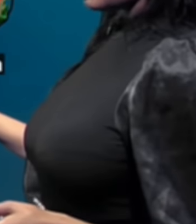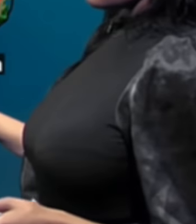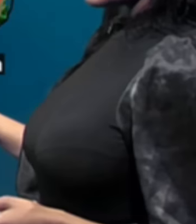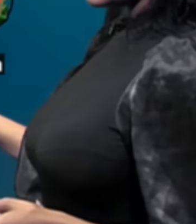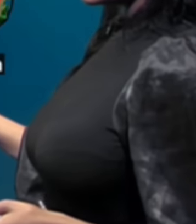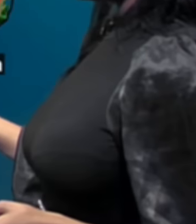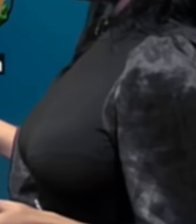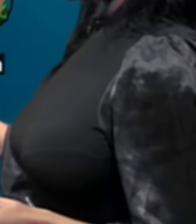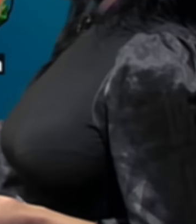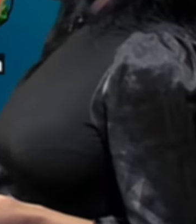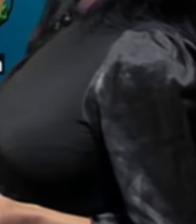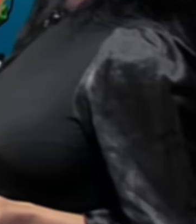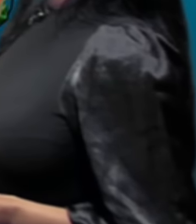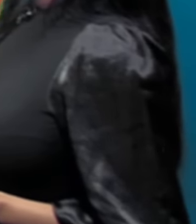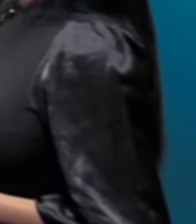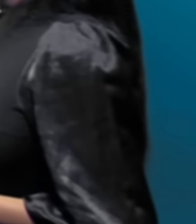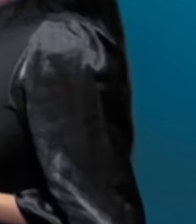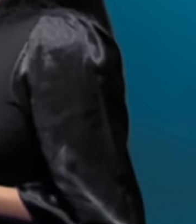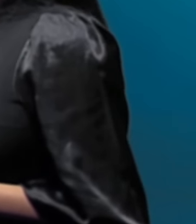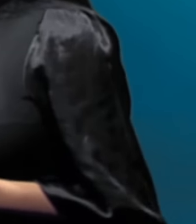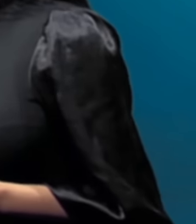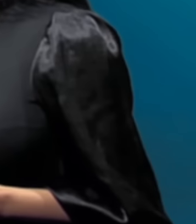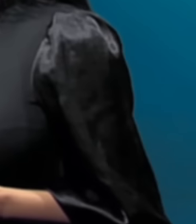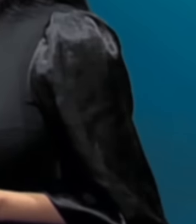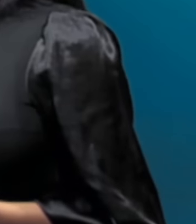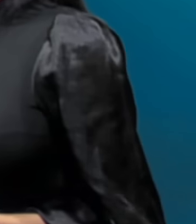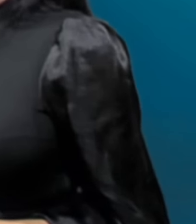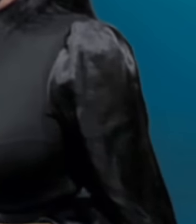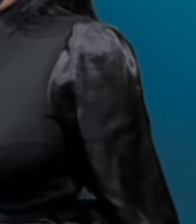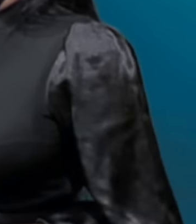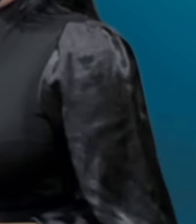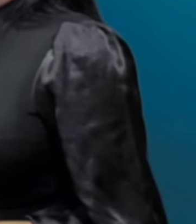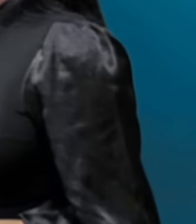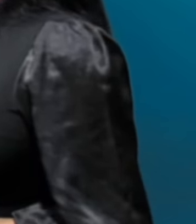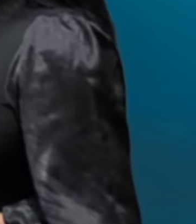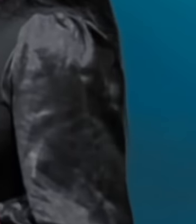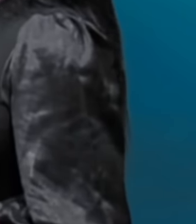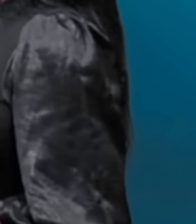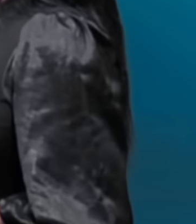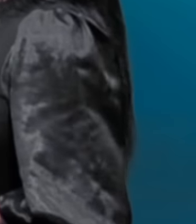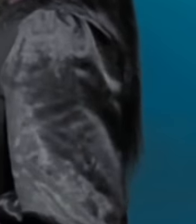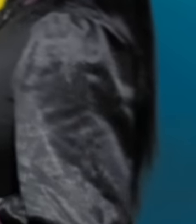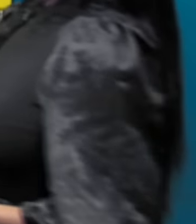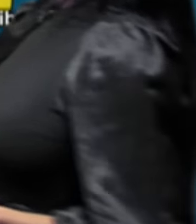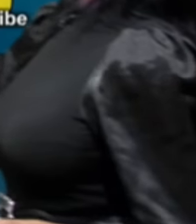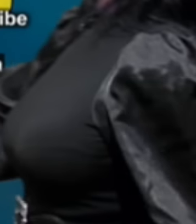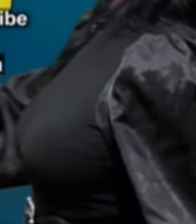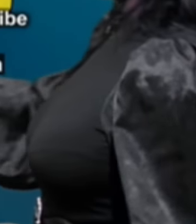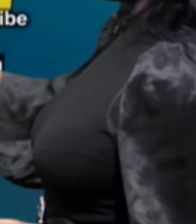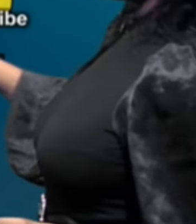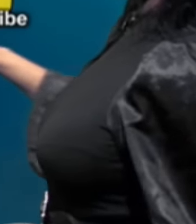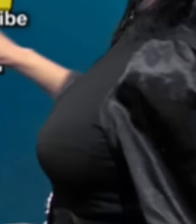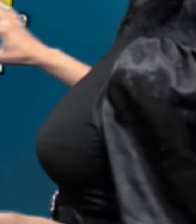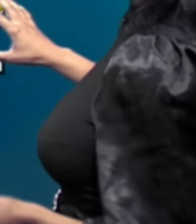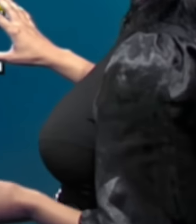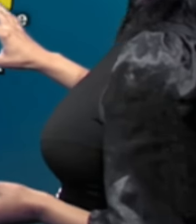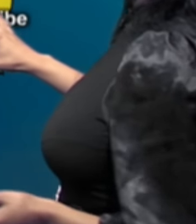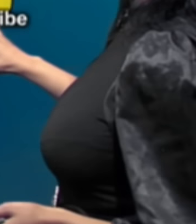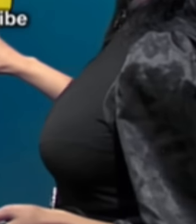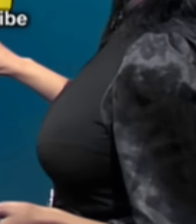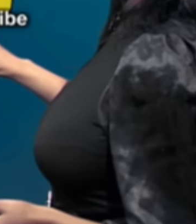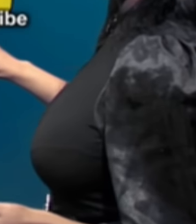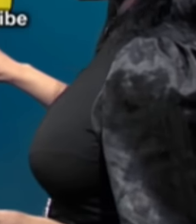KwaZulu-Natal go tla nna le dipula tsa maatla ka dibe mme go tla nna le makhubu go ralala karolo ya Lebopo mme ka moso dipula tsa maatla ka dibe di nna le gone go